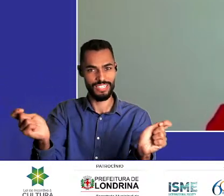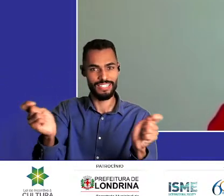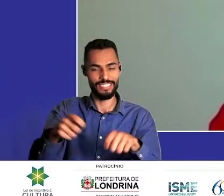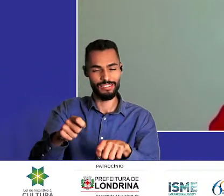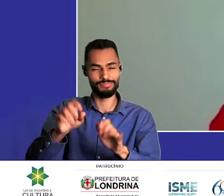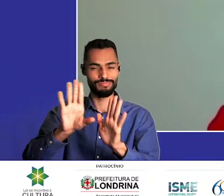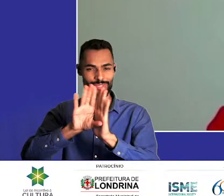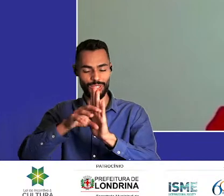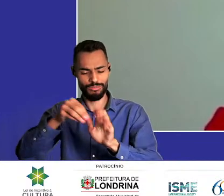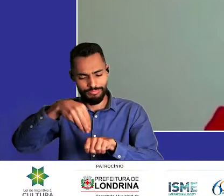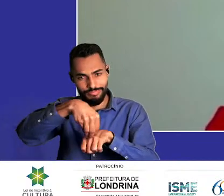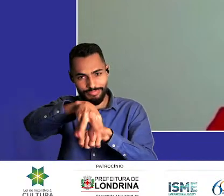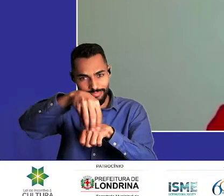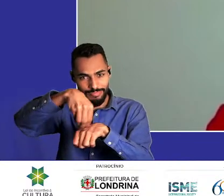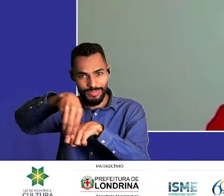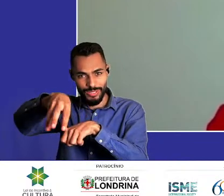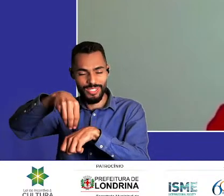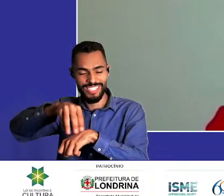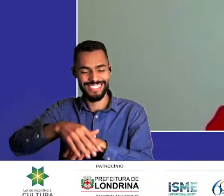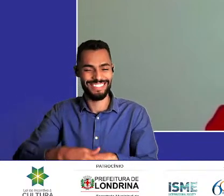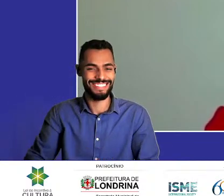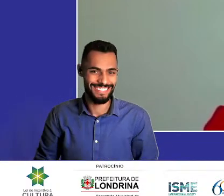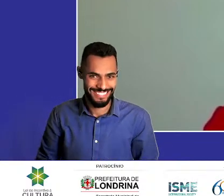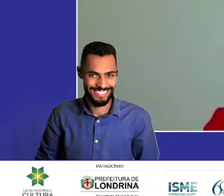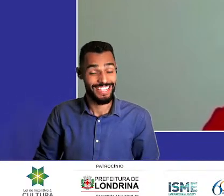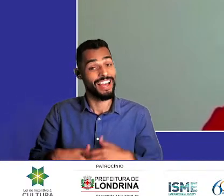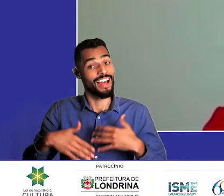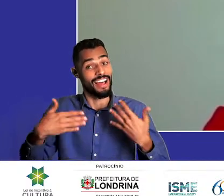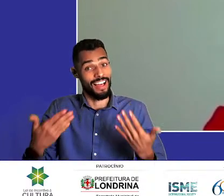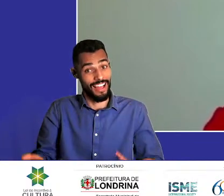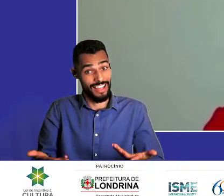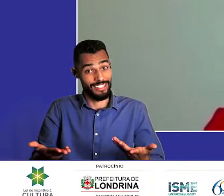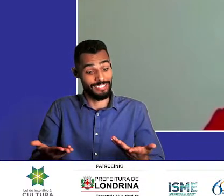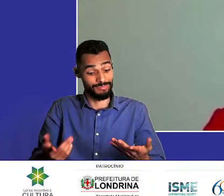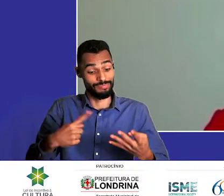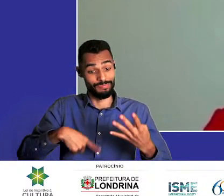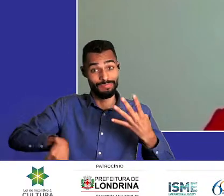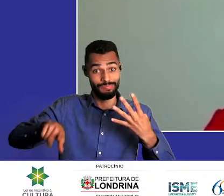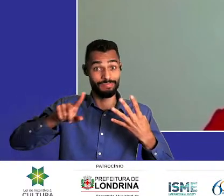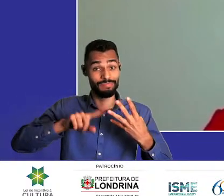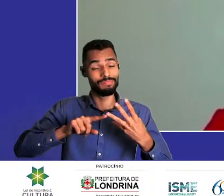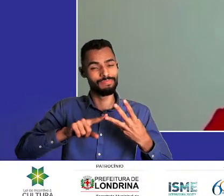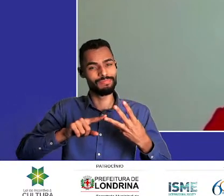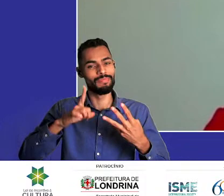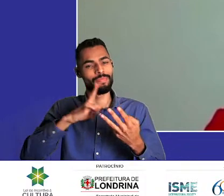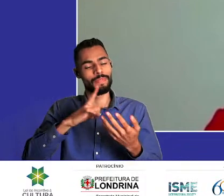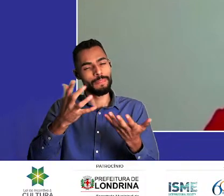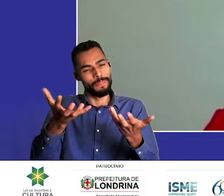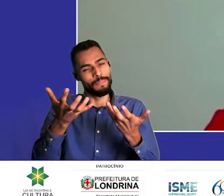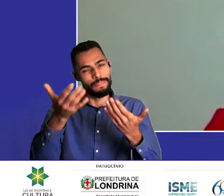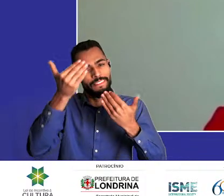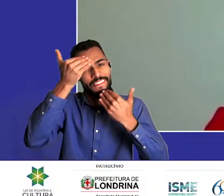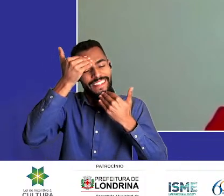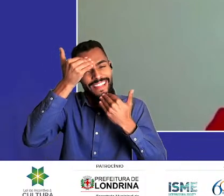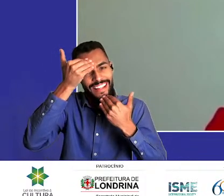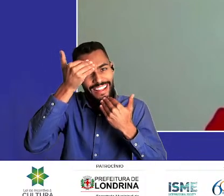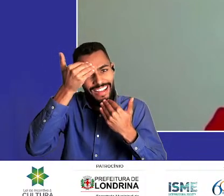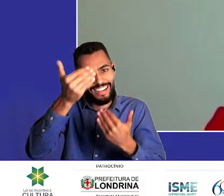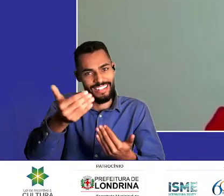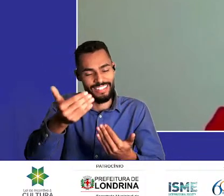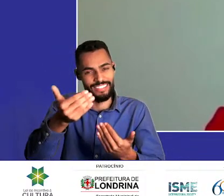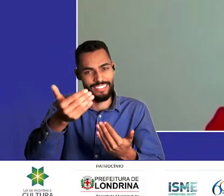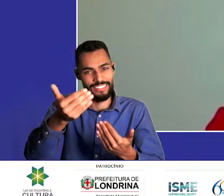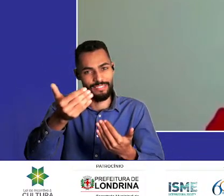Last but not least, I would like to thank our amazing team of staff for